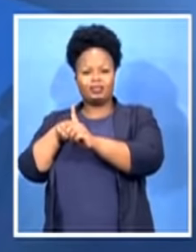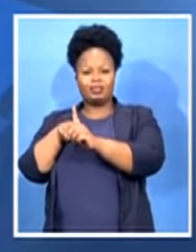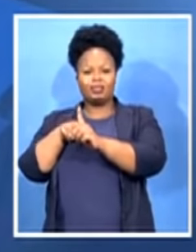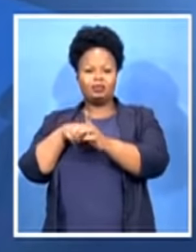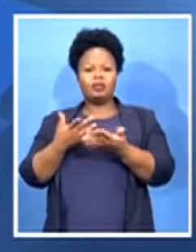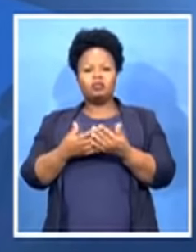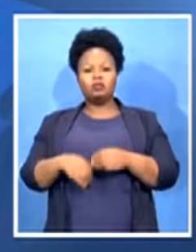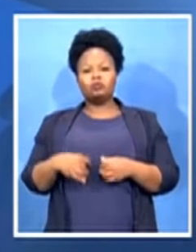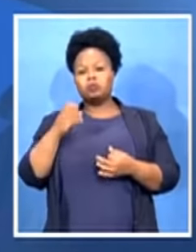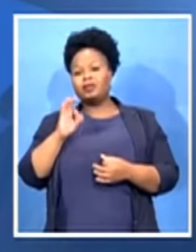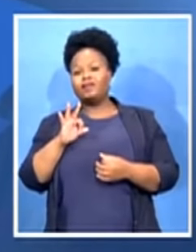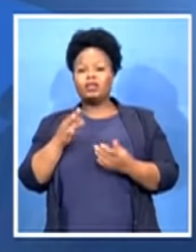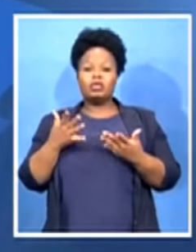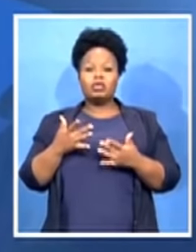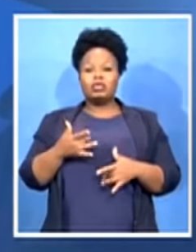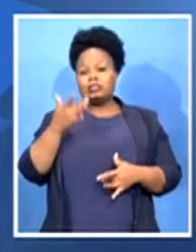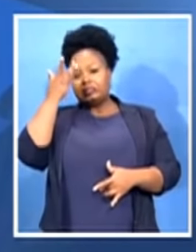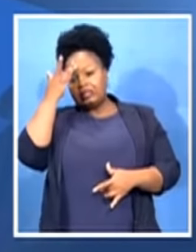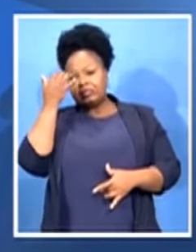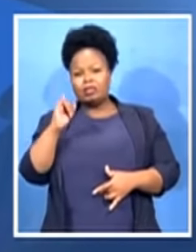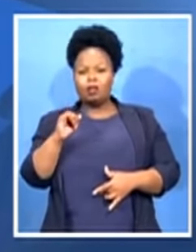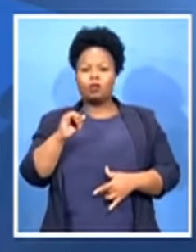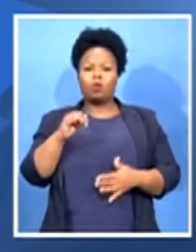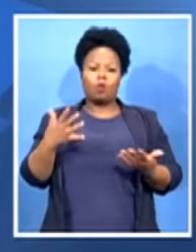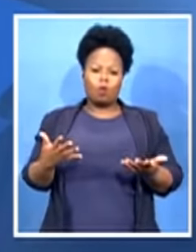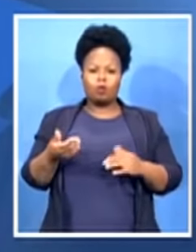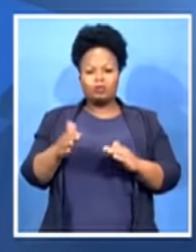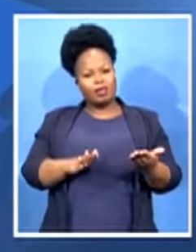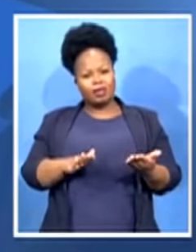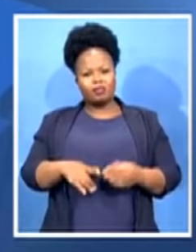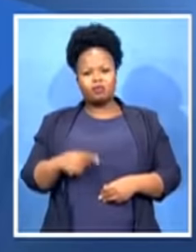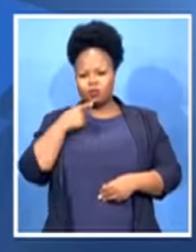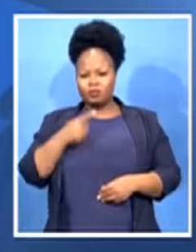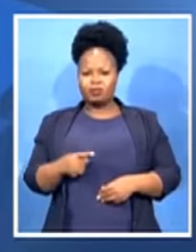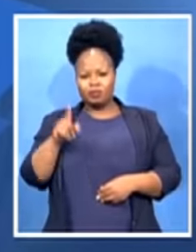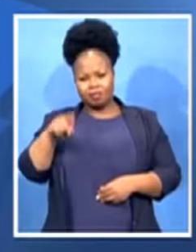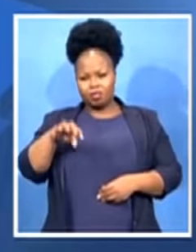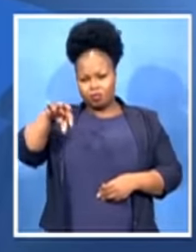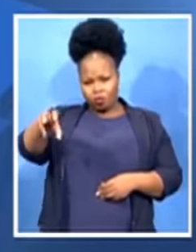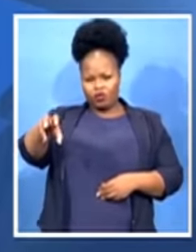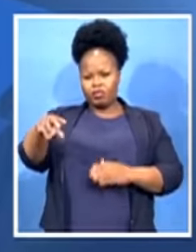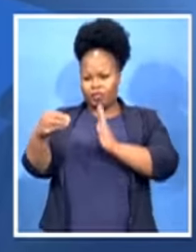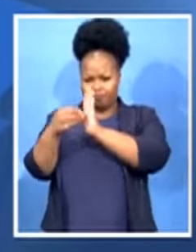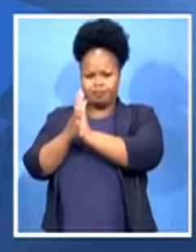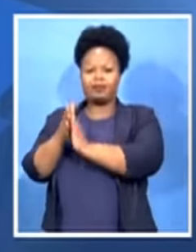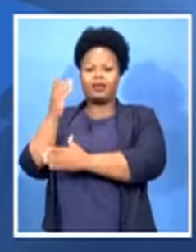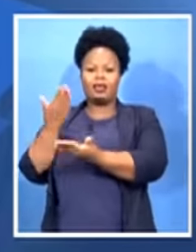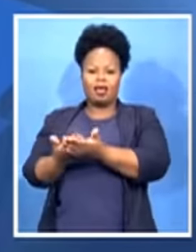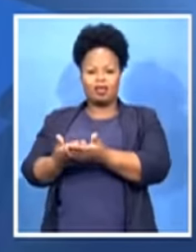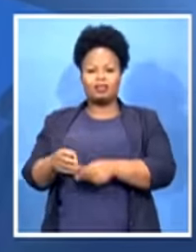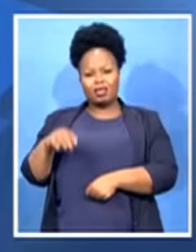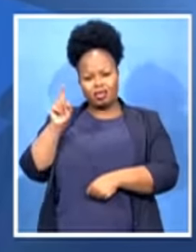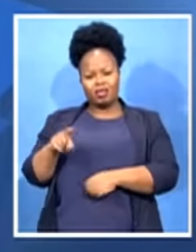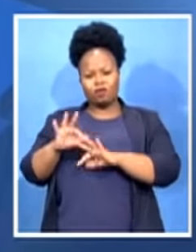say, let them be handed over to their provinces so that their provinces will therefore follow them. It is a